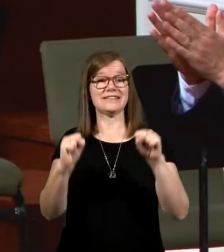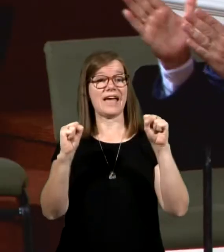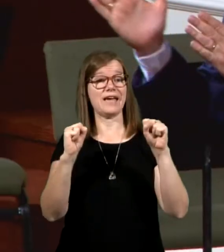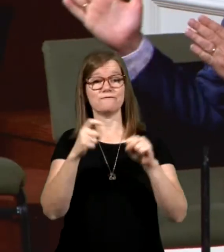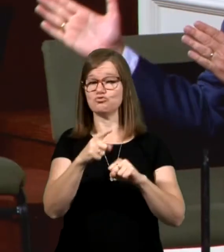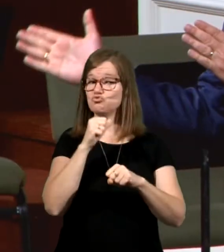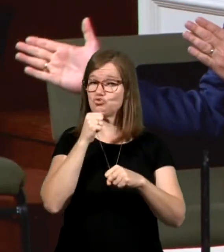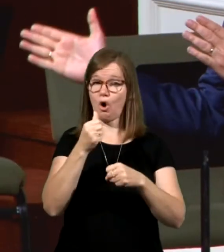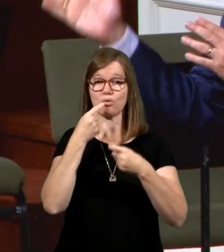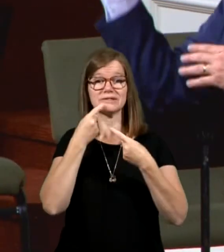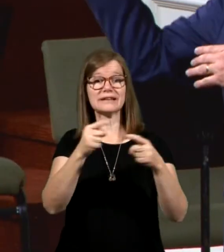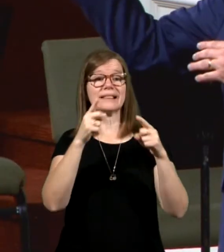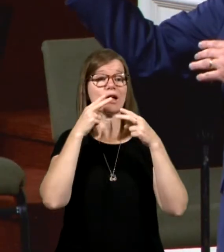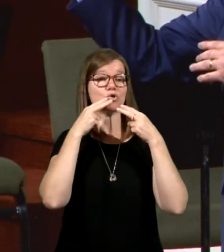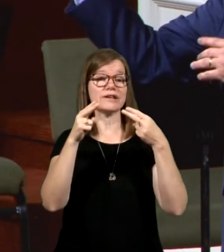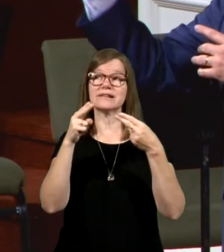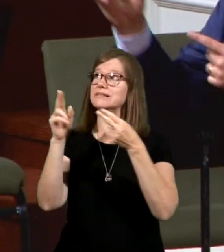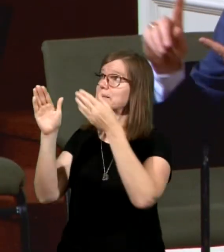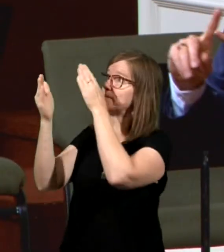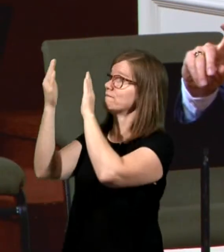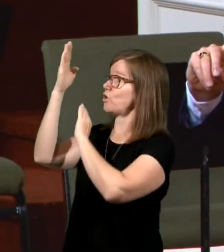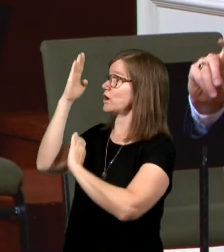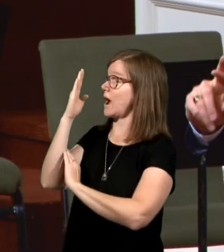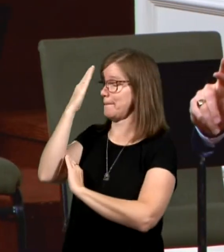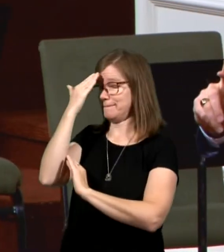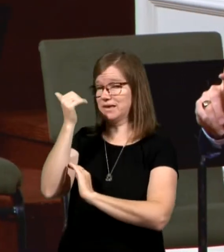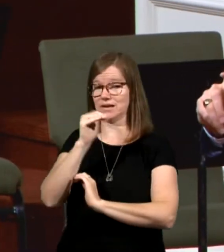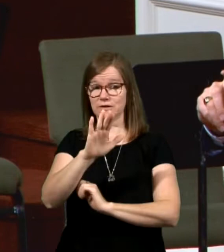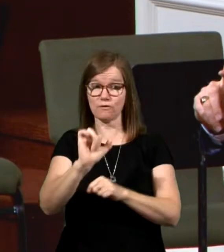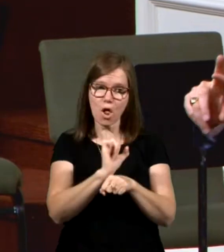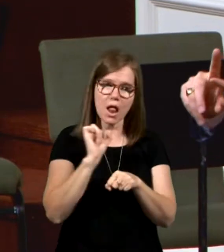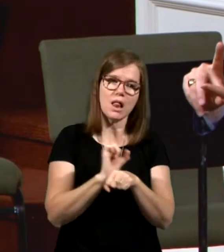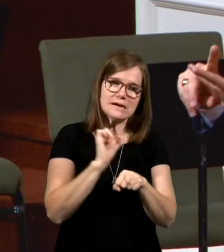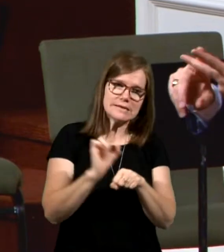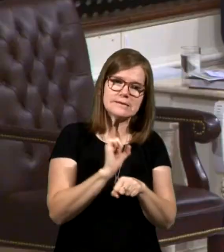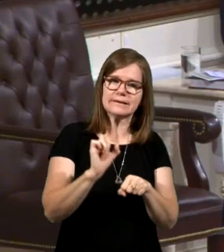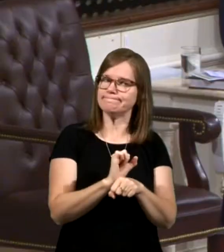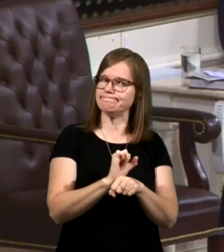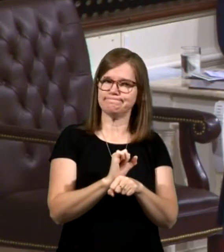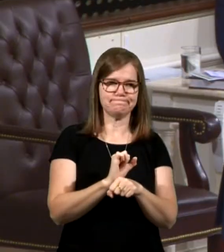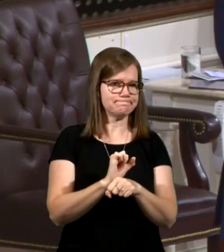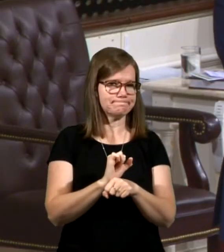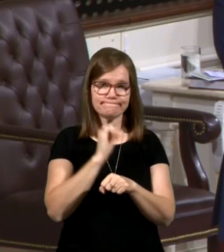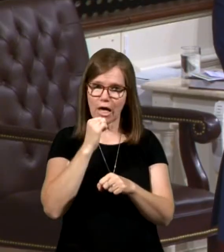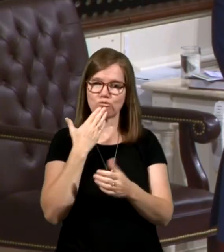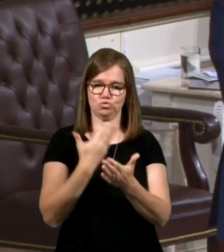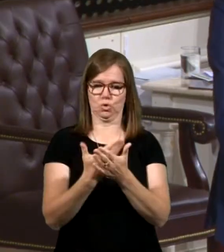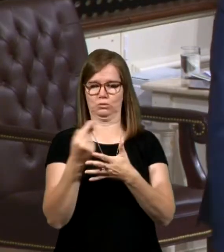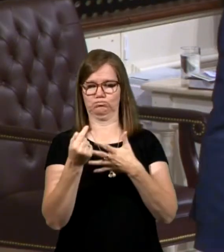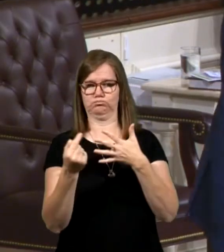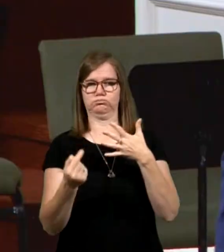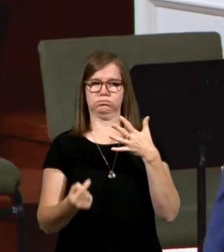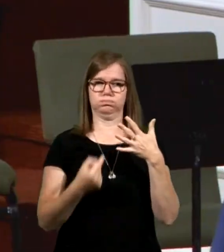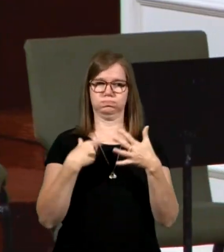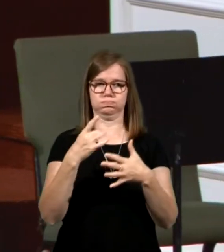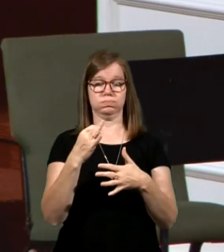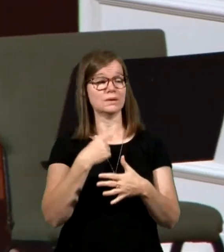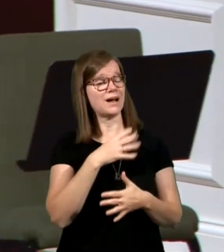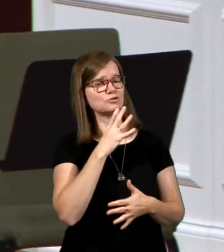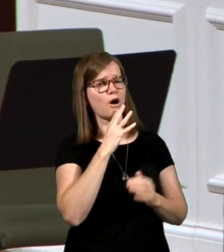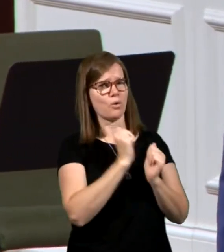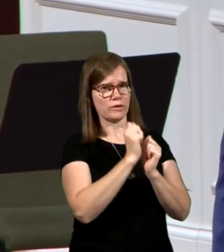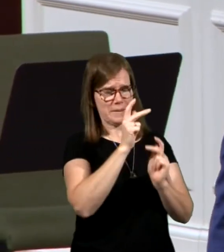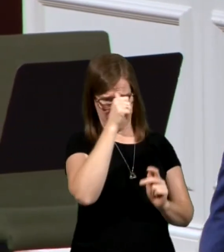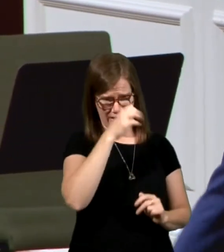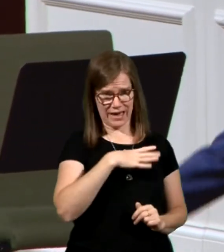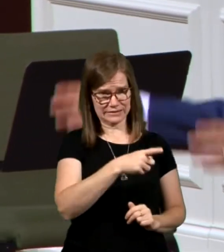You don't get declared innocent before God because of your works, because of the good things you've done. I talked to a man too long ago. He said, well, you